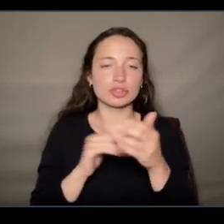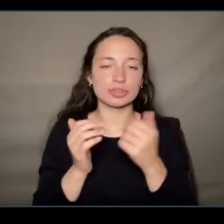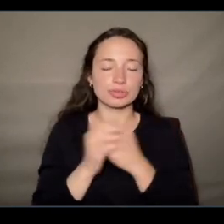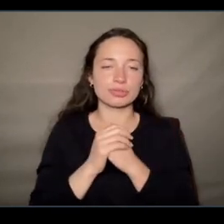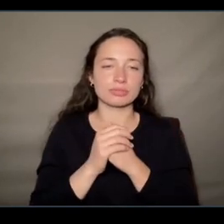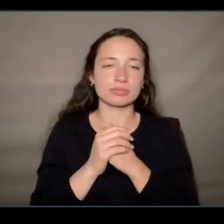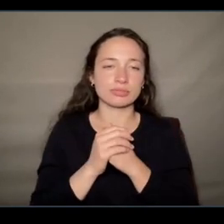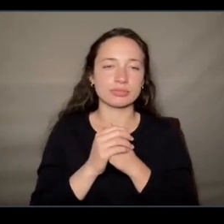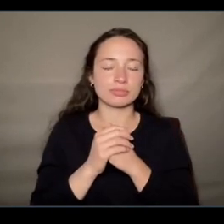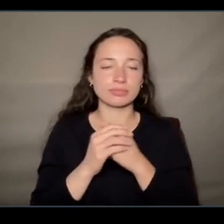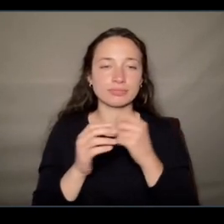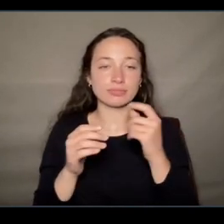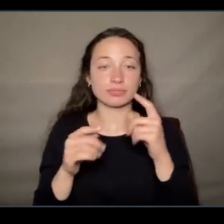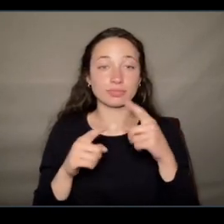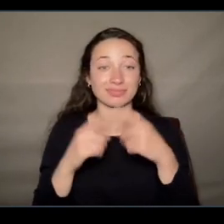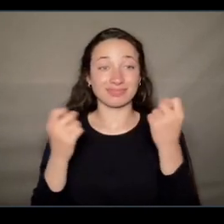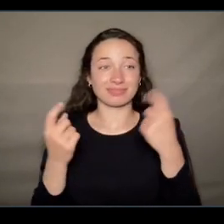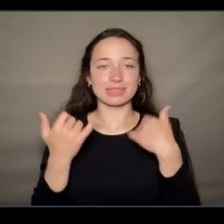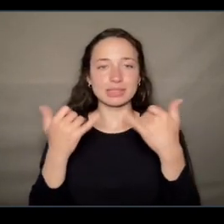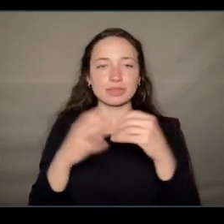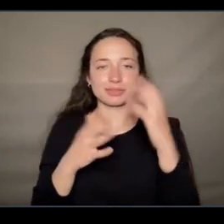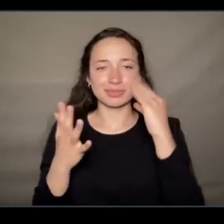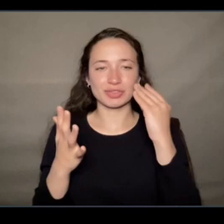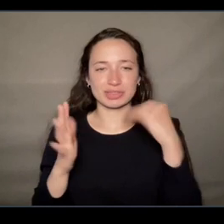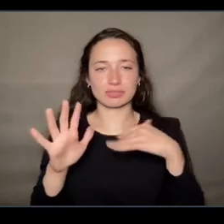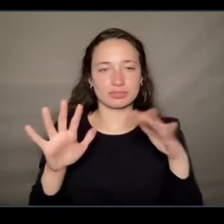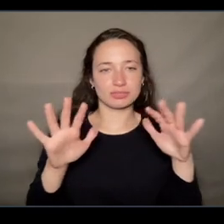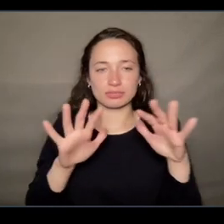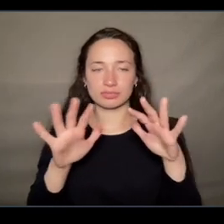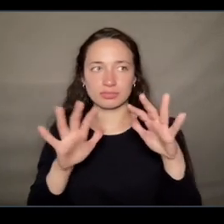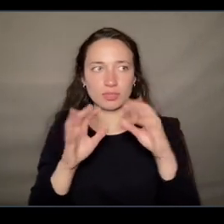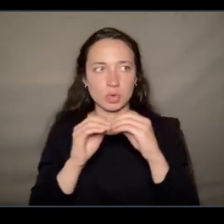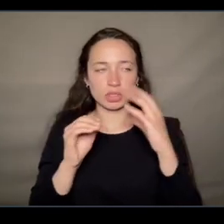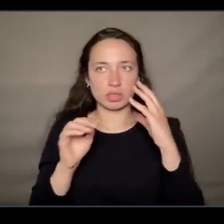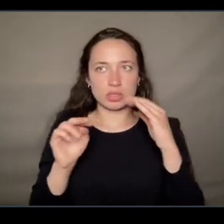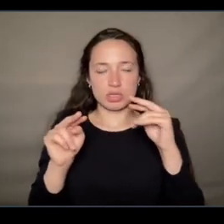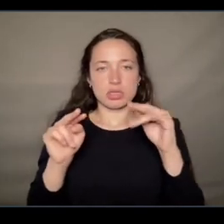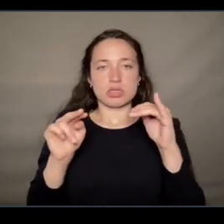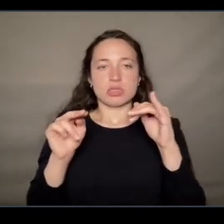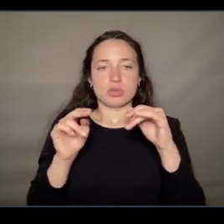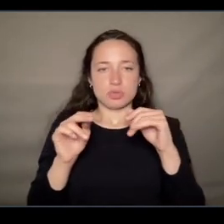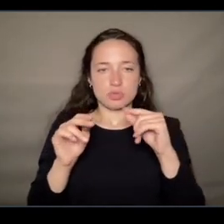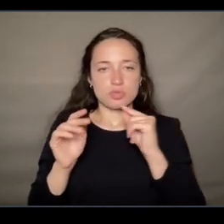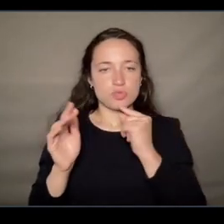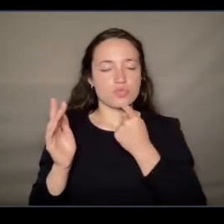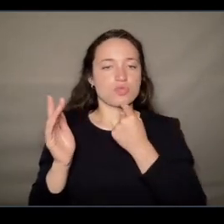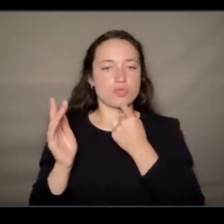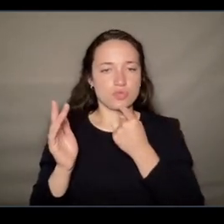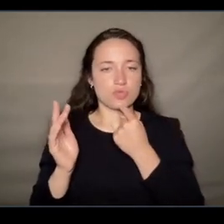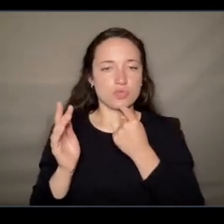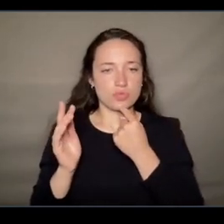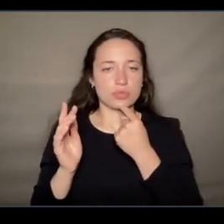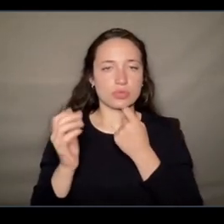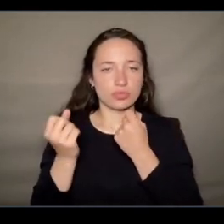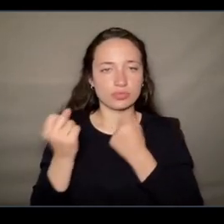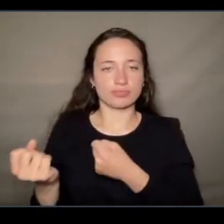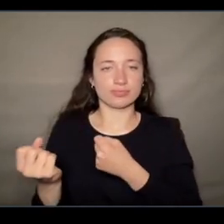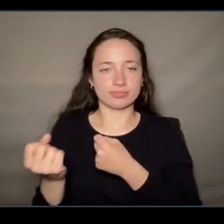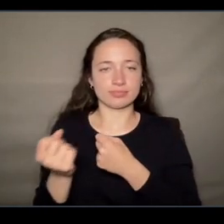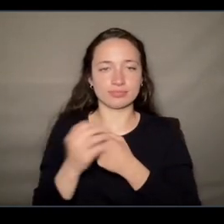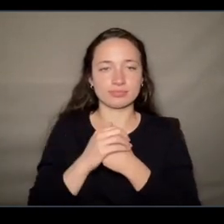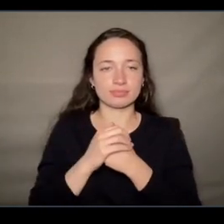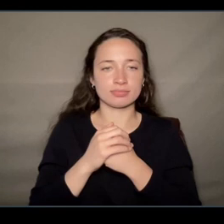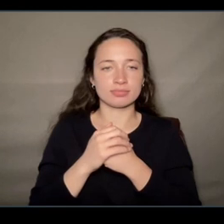after. So I'm in the experience, and the more intense the experience is,